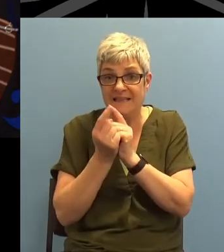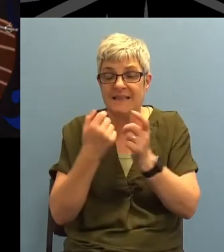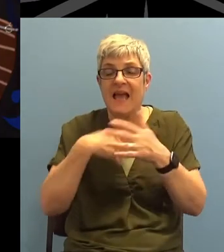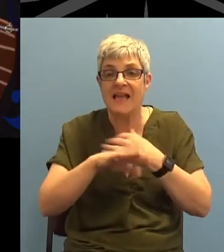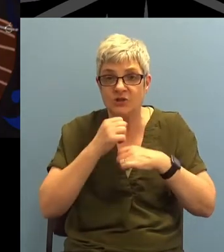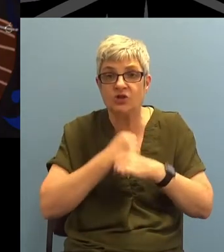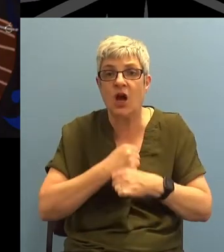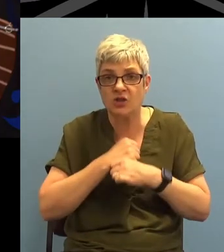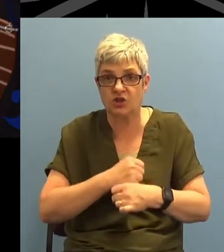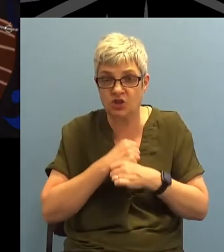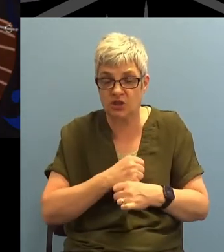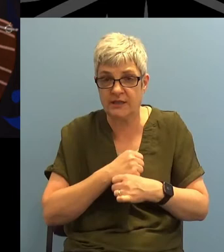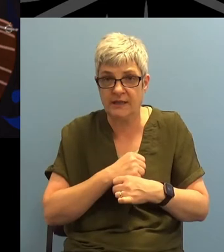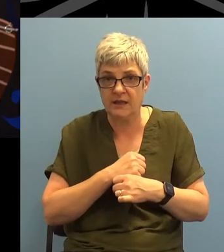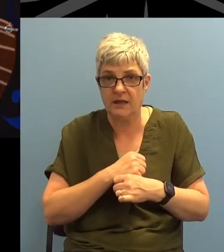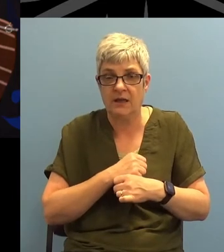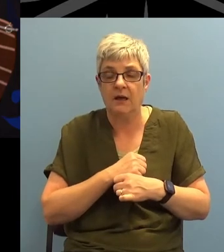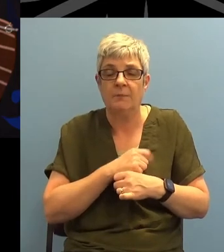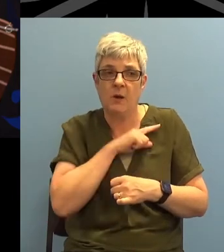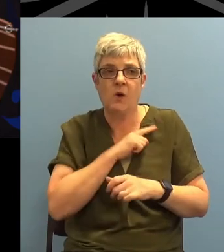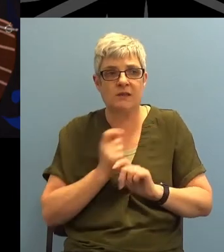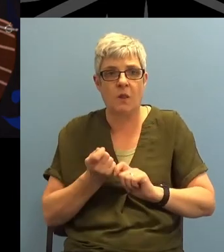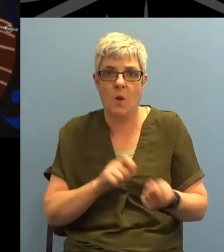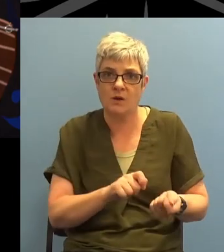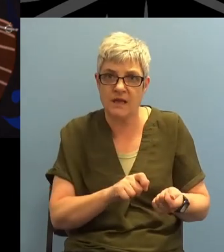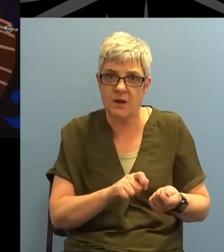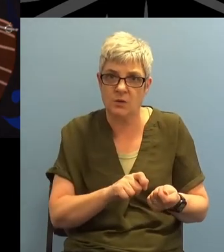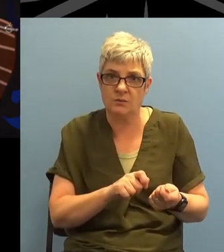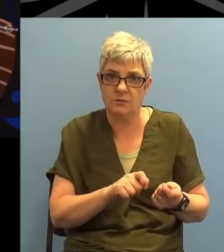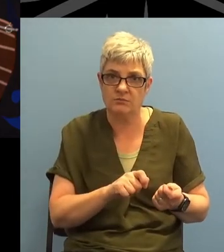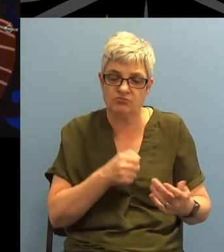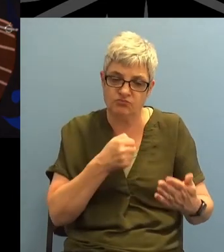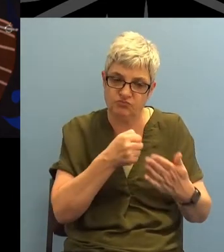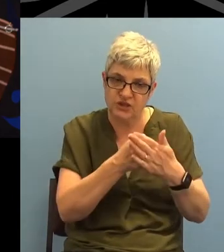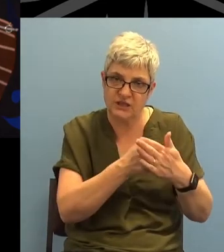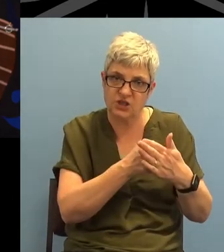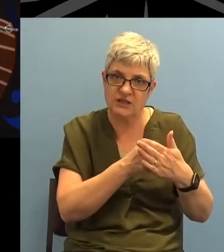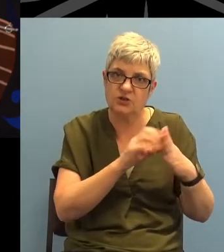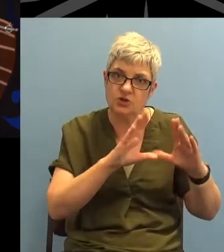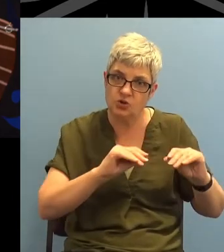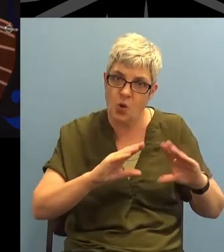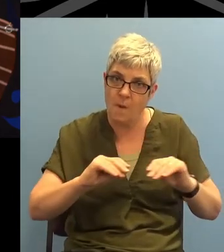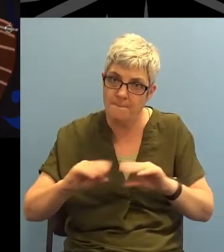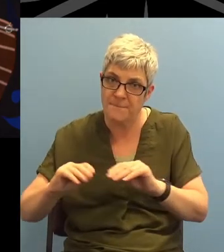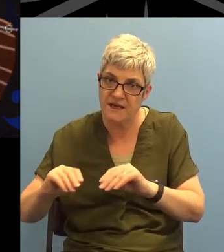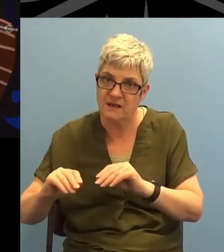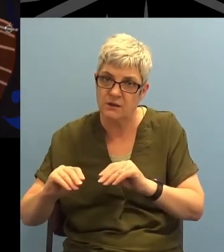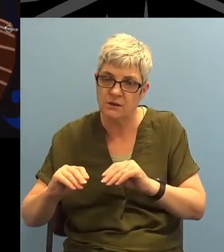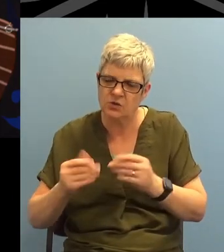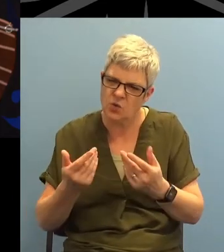church as the lockdown restrictions are eased.